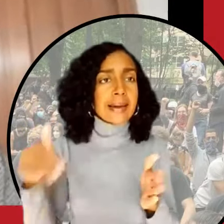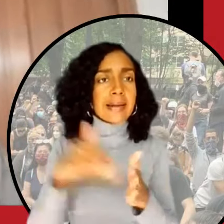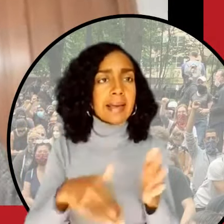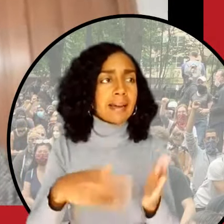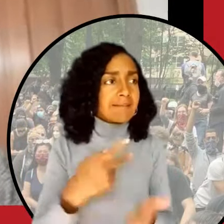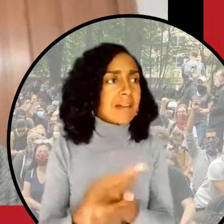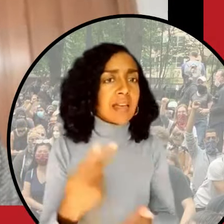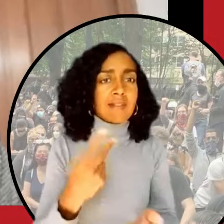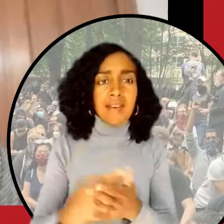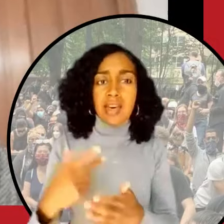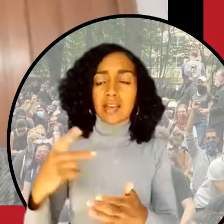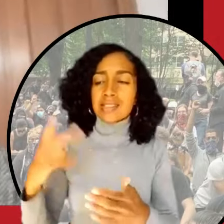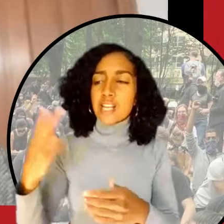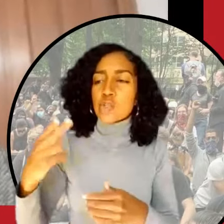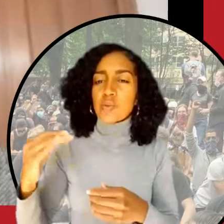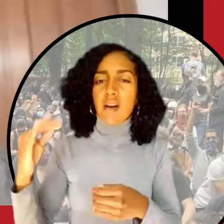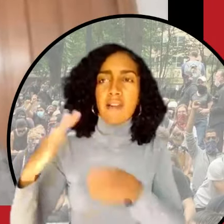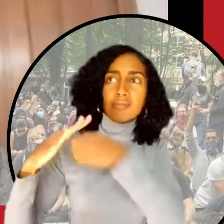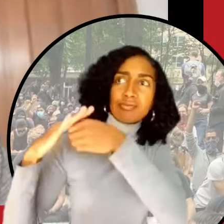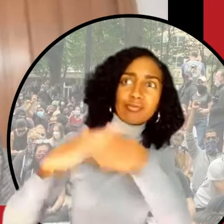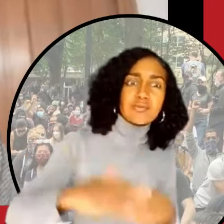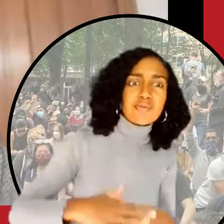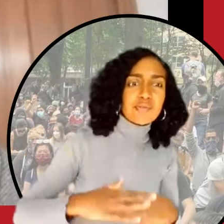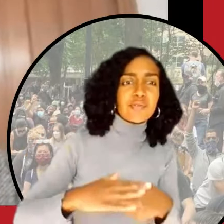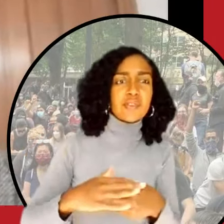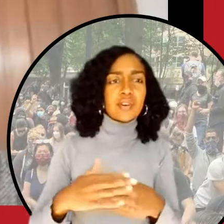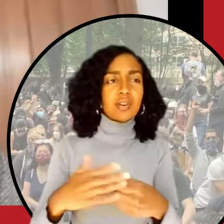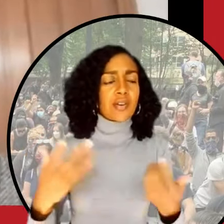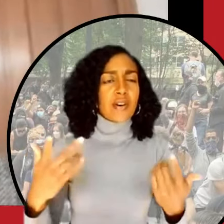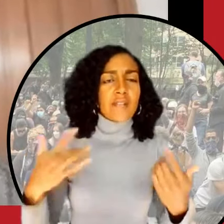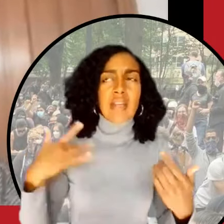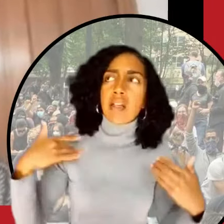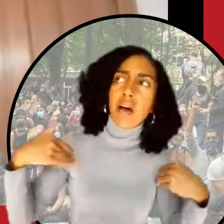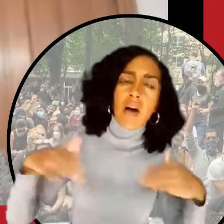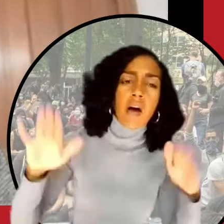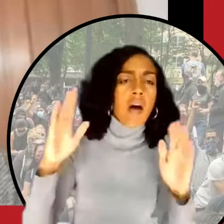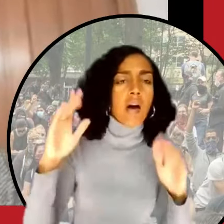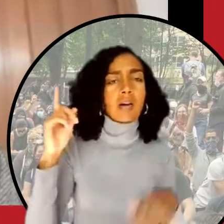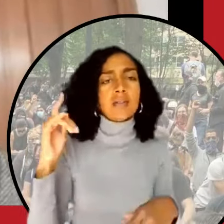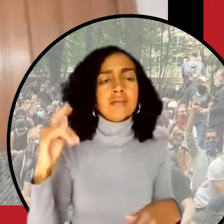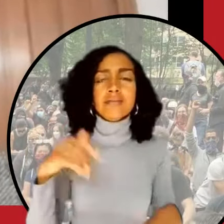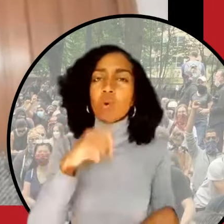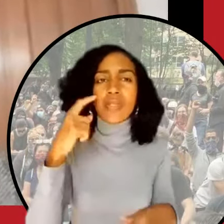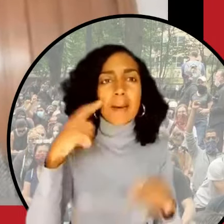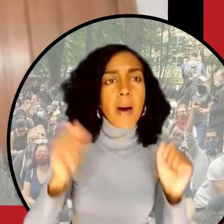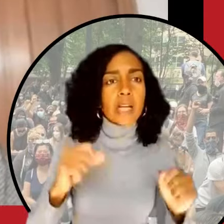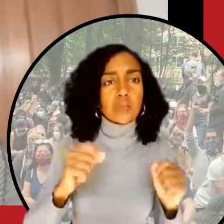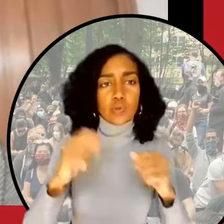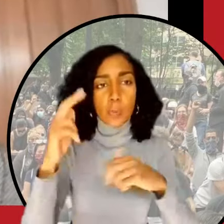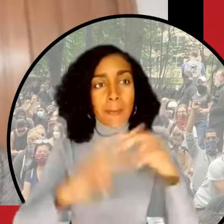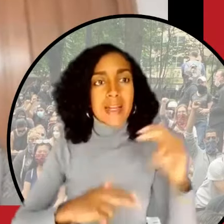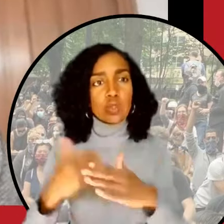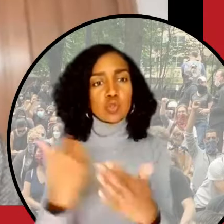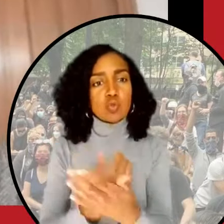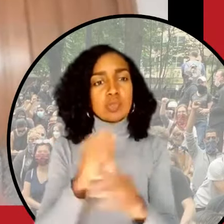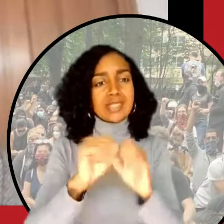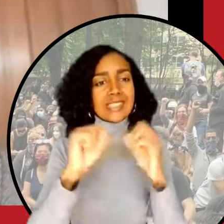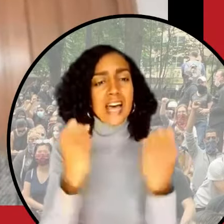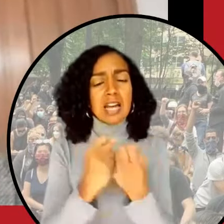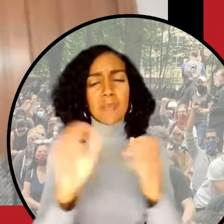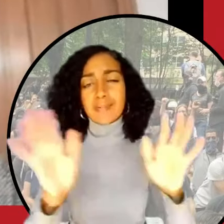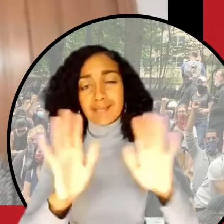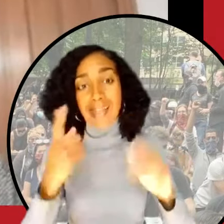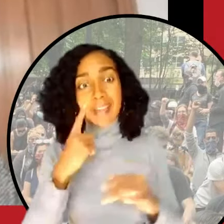able to build a new society, which is why I think it is important to look, to countries that have been able to build